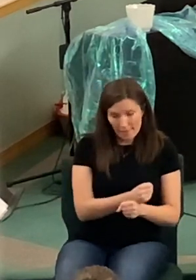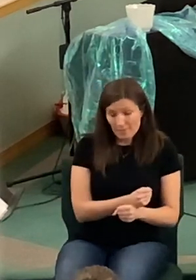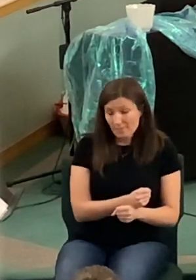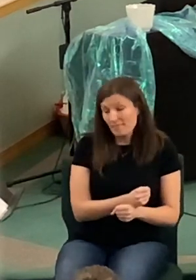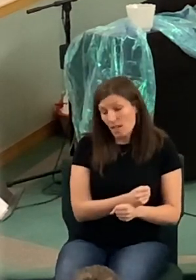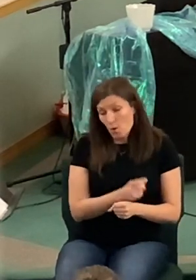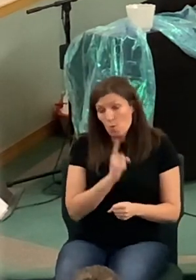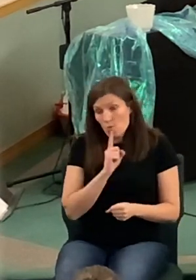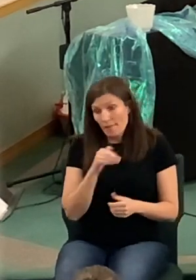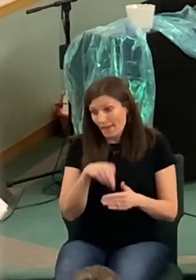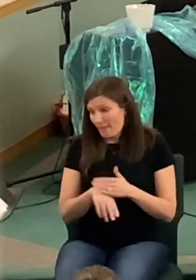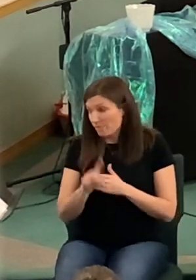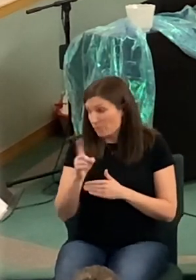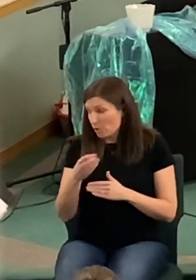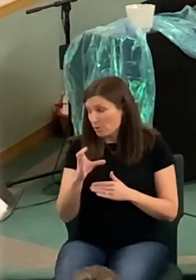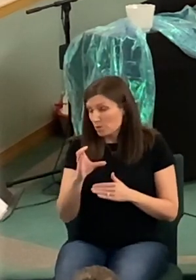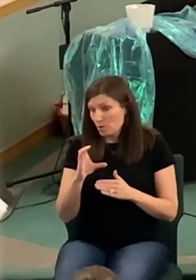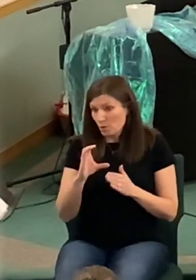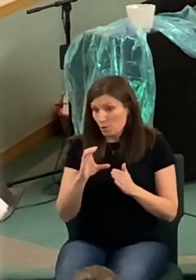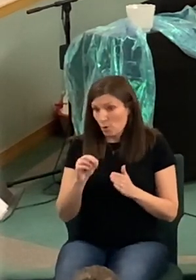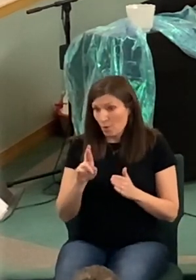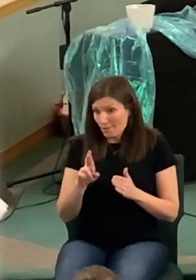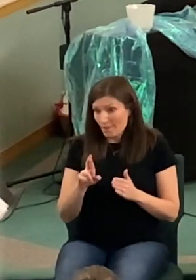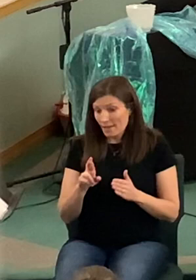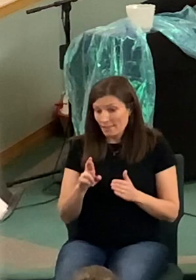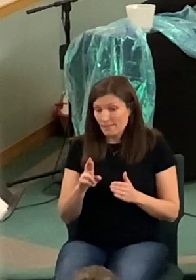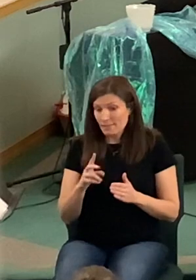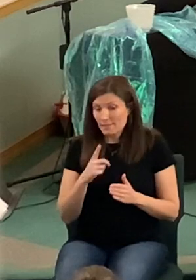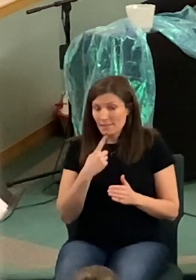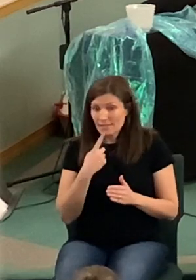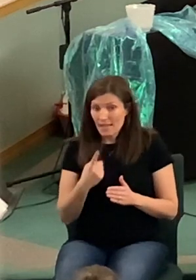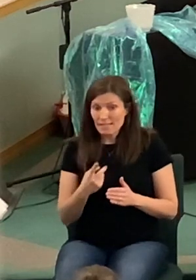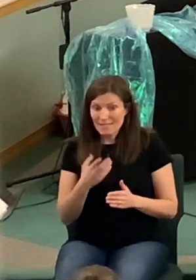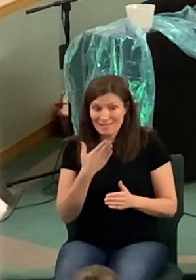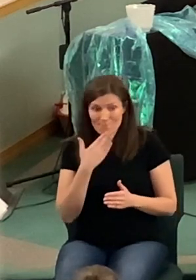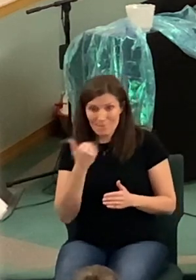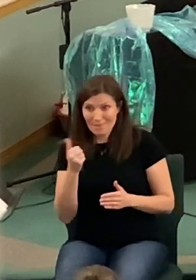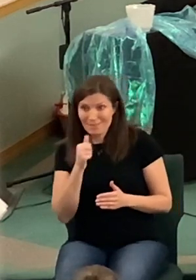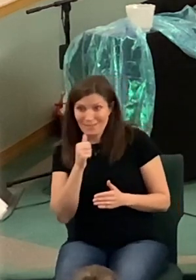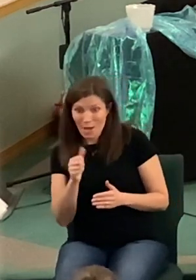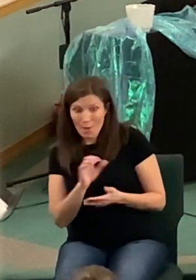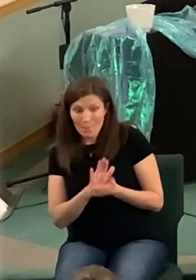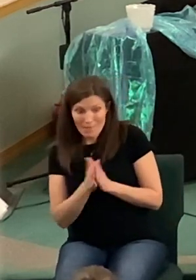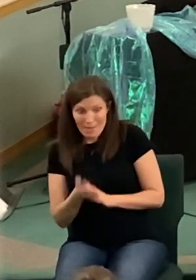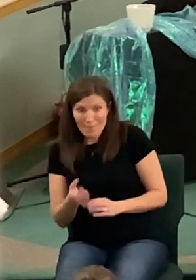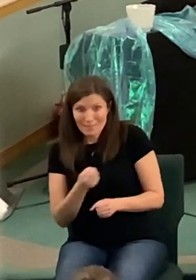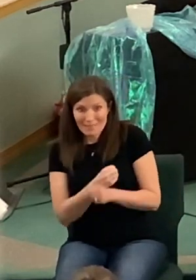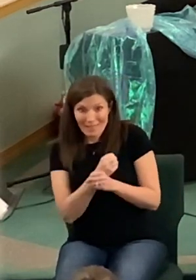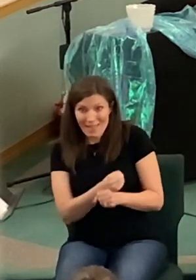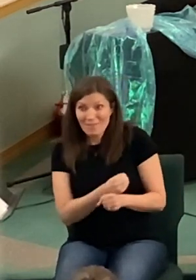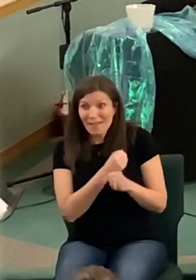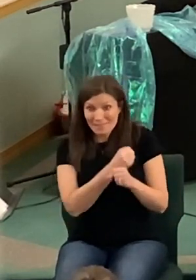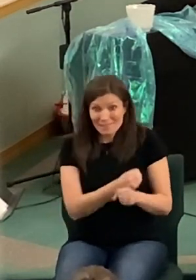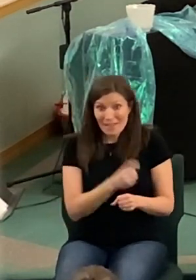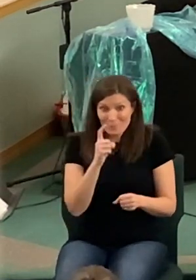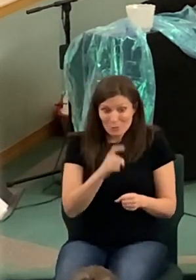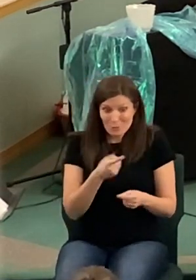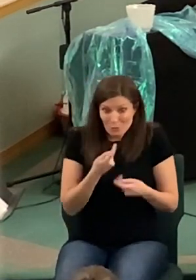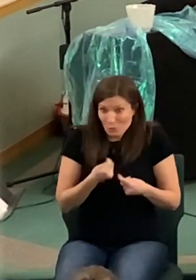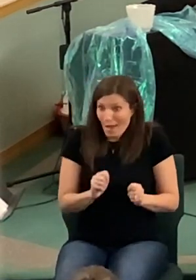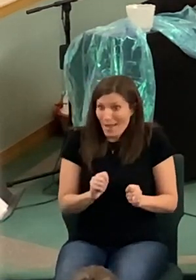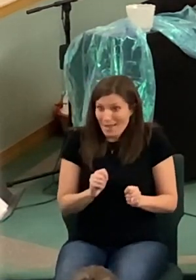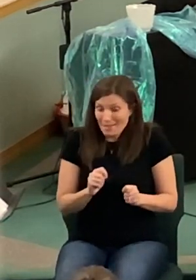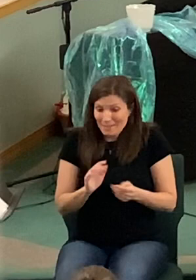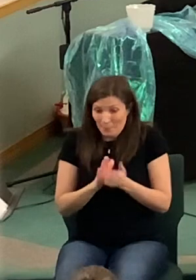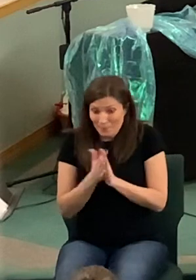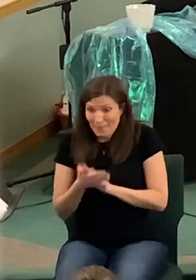he says it's best for a slave not to become a slave if possible. In another place, he says a slave should try to become free if possible. And in his